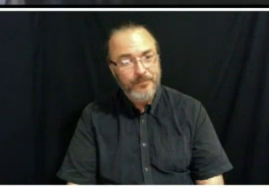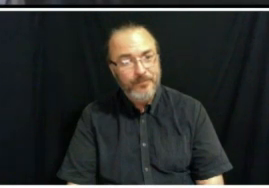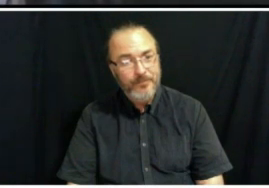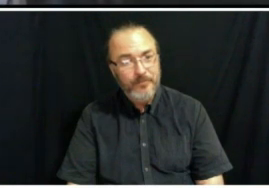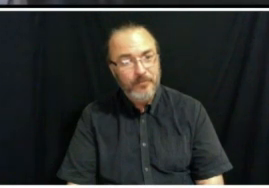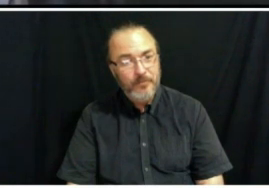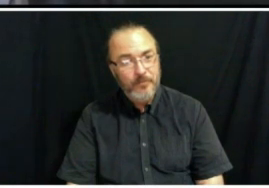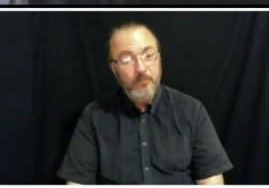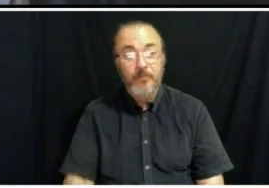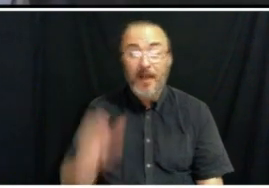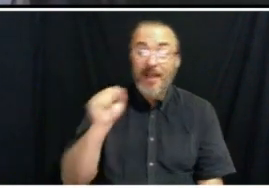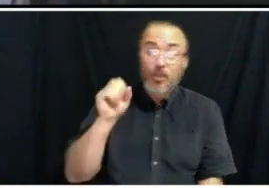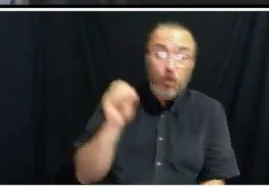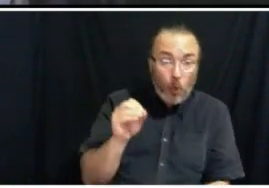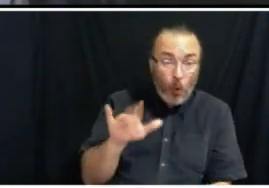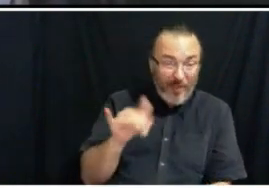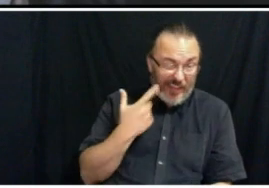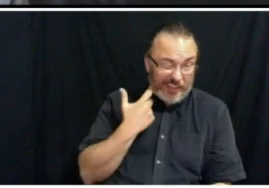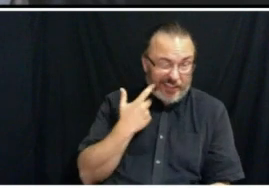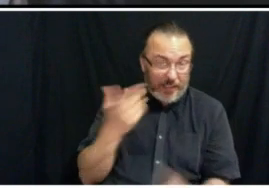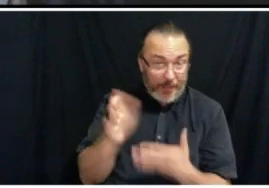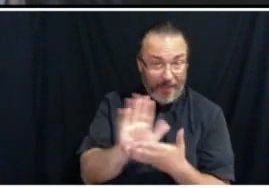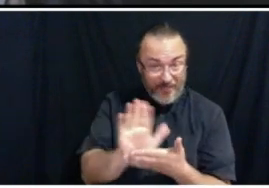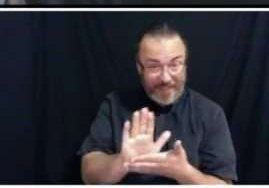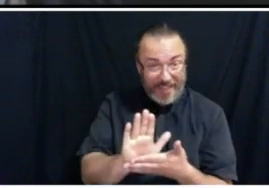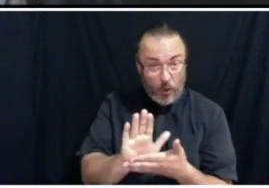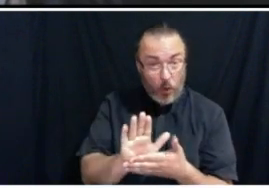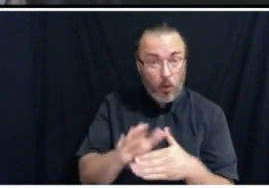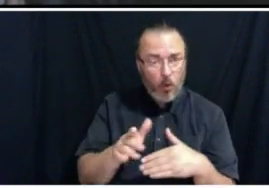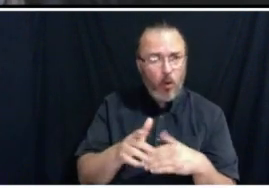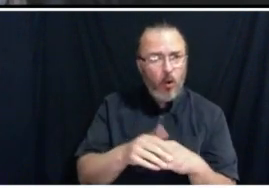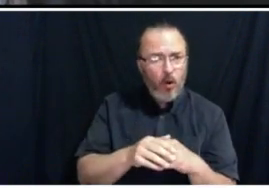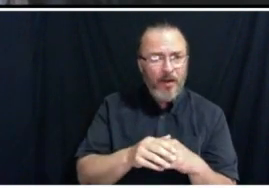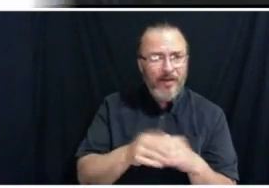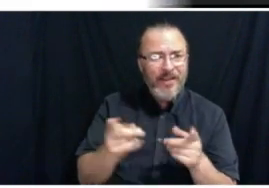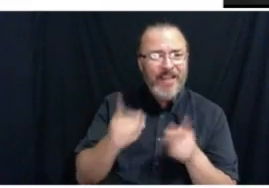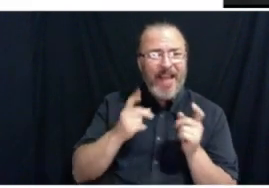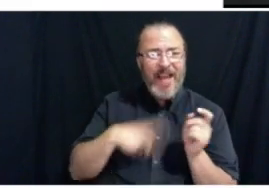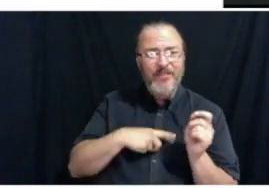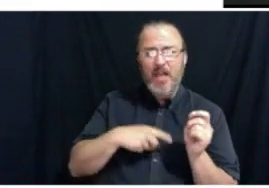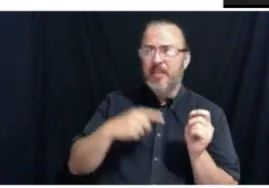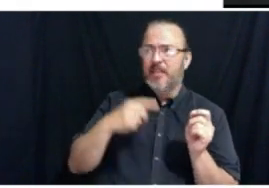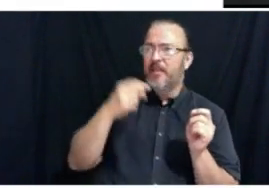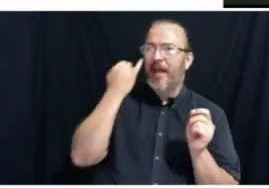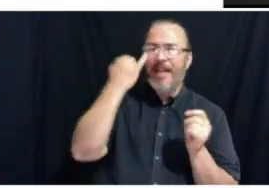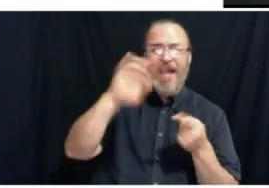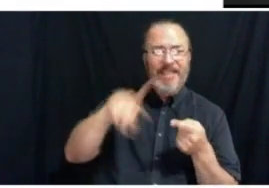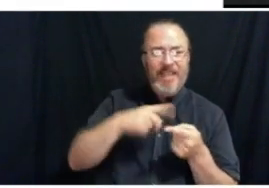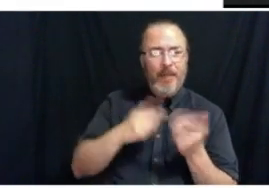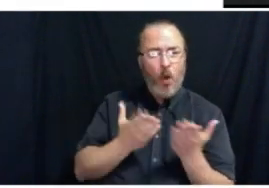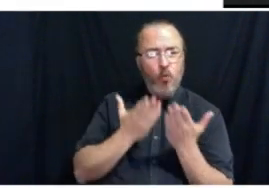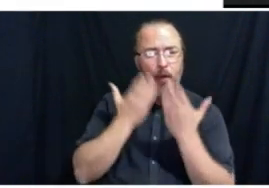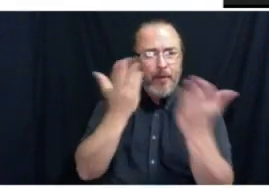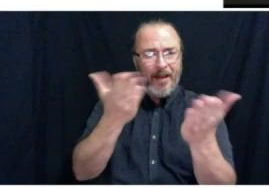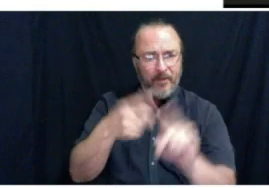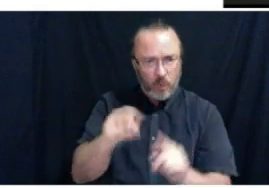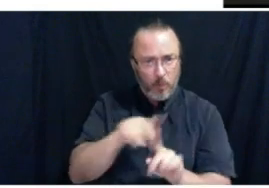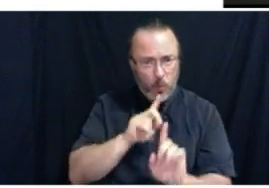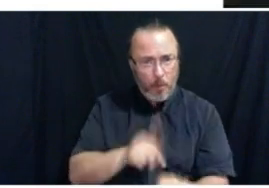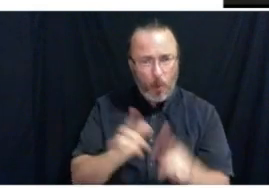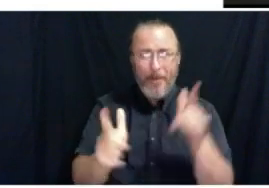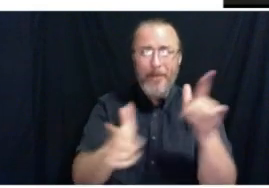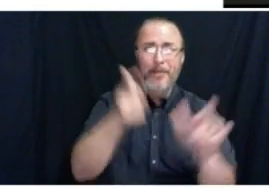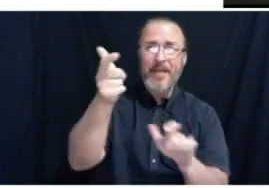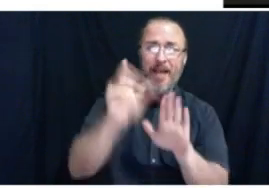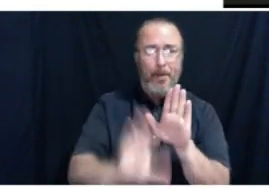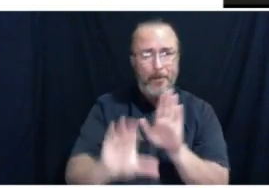So that video gave us, gave us a nice sense of the recommendations from the report, the big picture recommendations. So